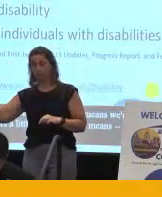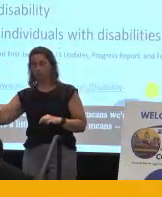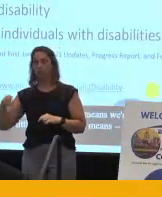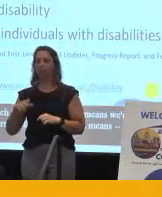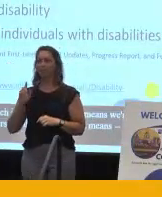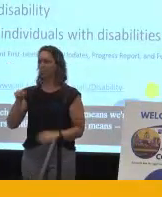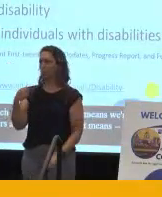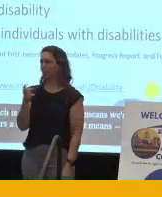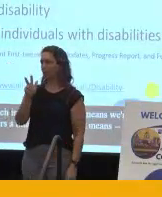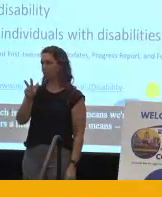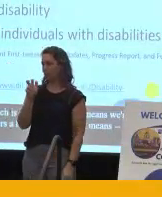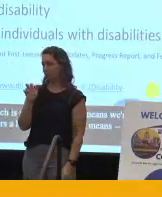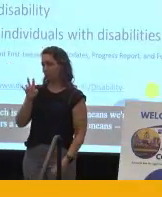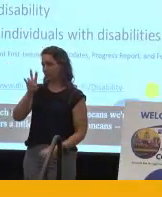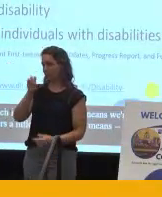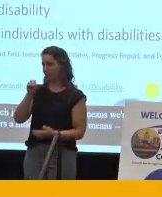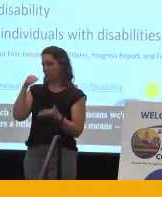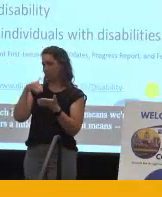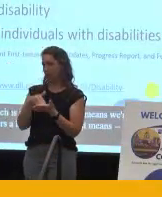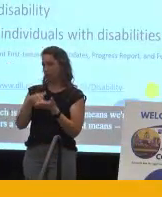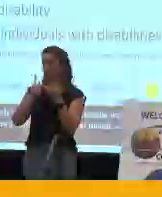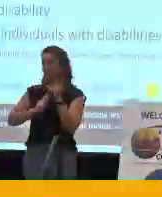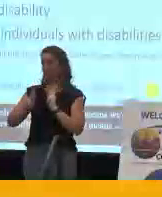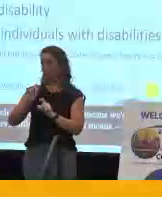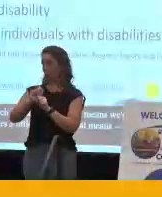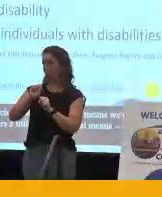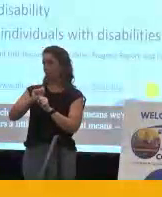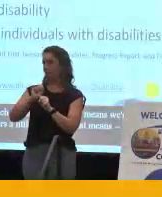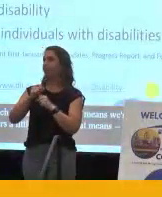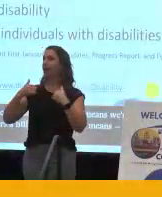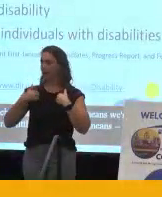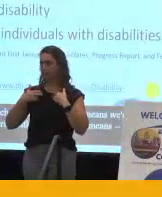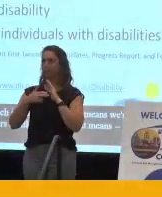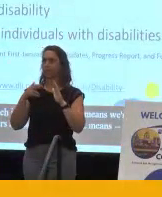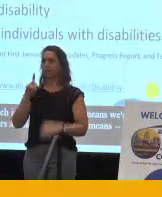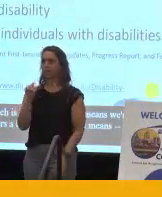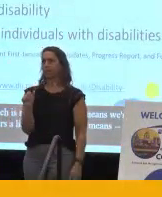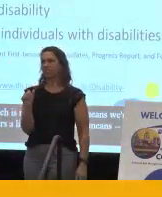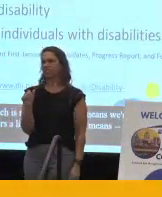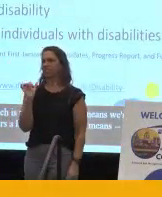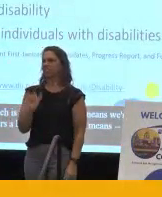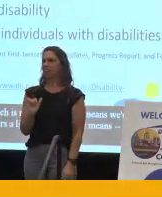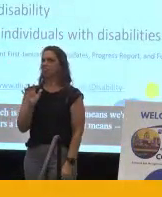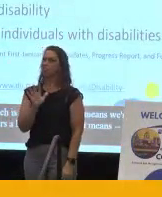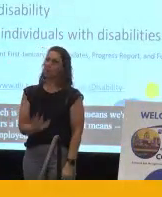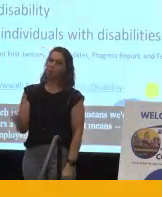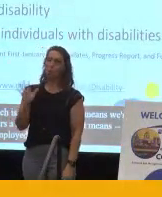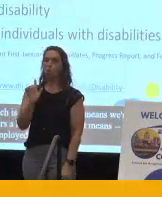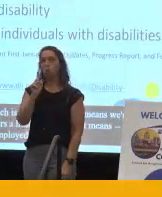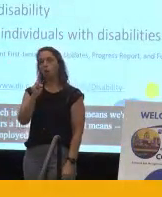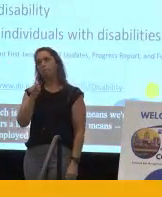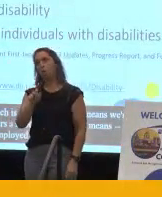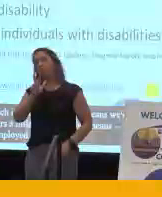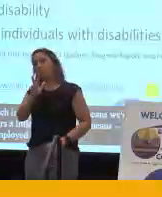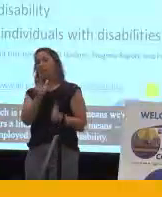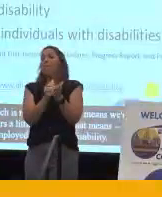only 378,000 people are employed that have a disability. That's roughly 1.3 million people